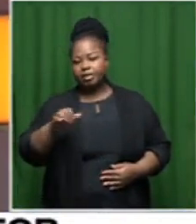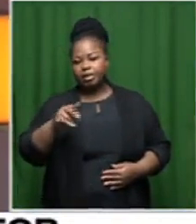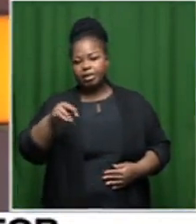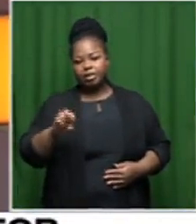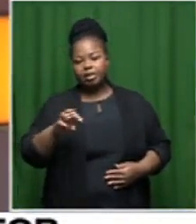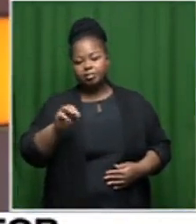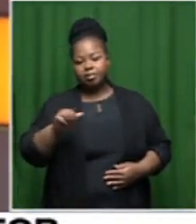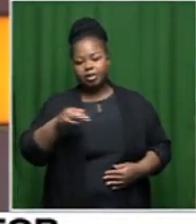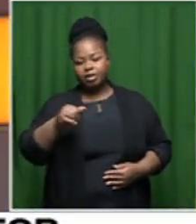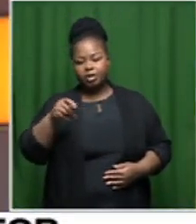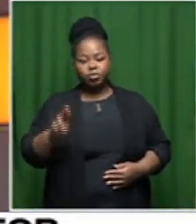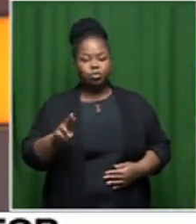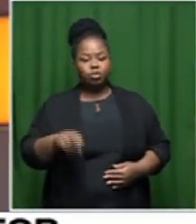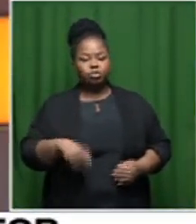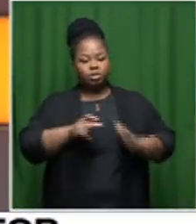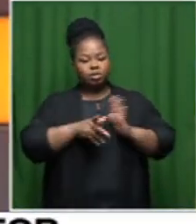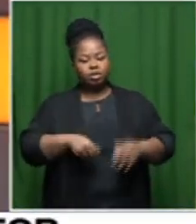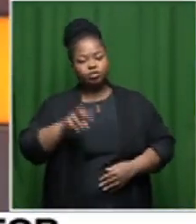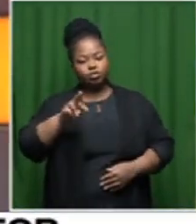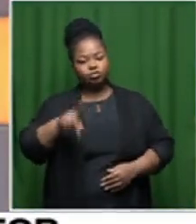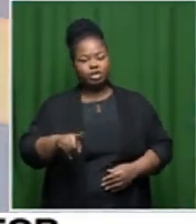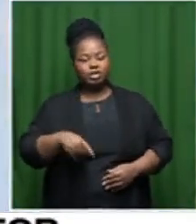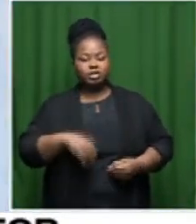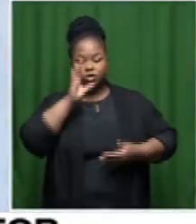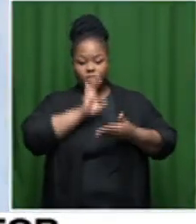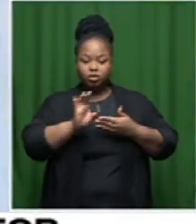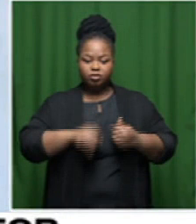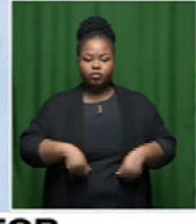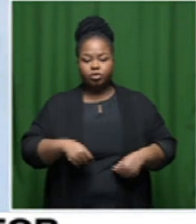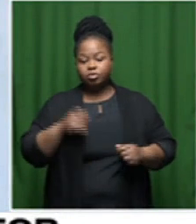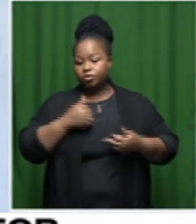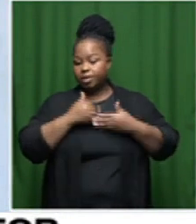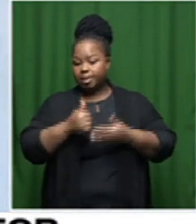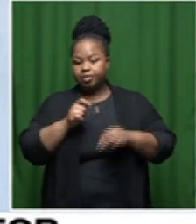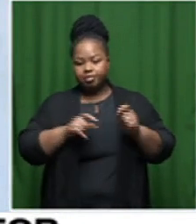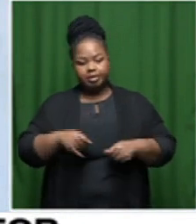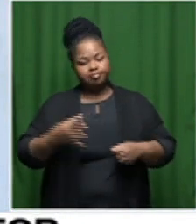of 2 Rand coins, on launching a 16-lesson course to help visual artists